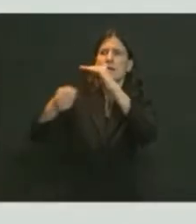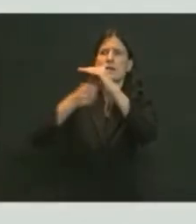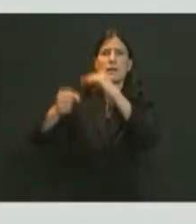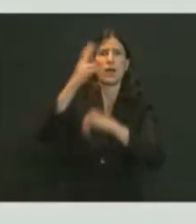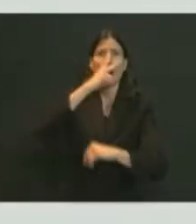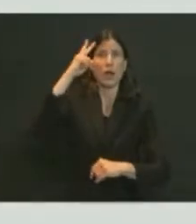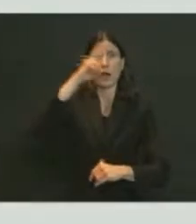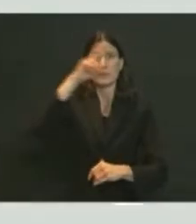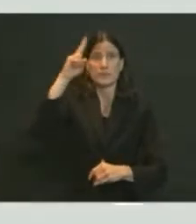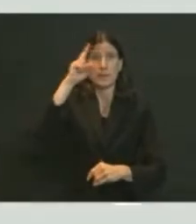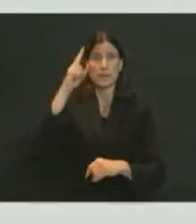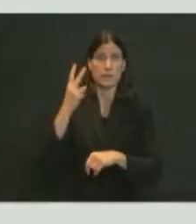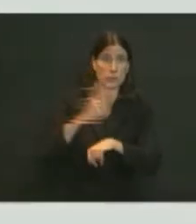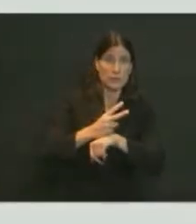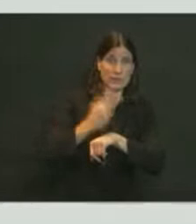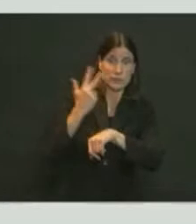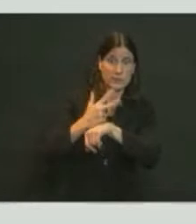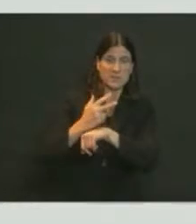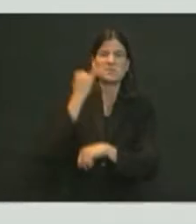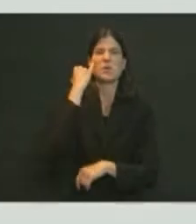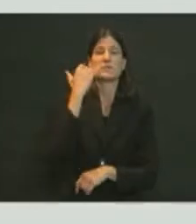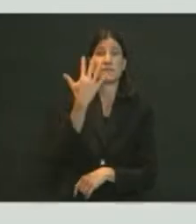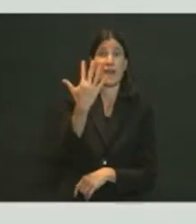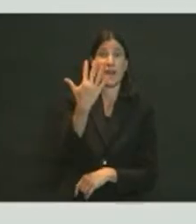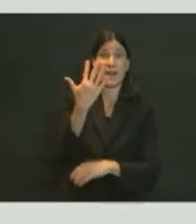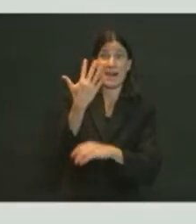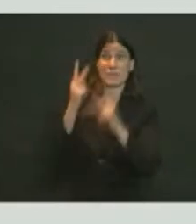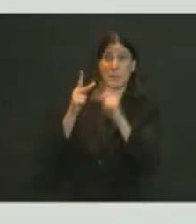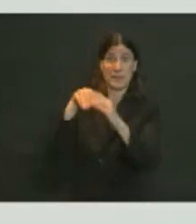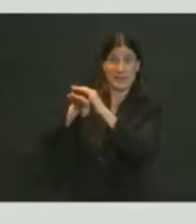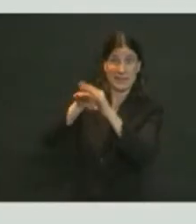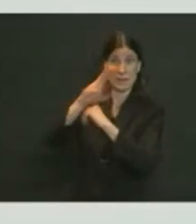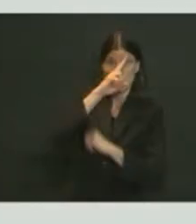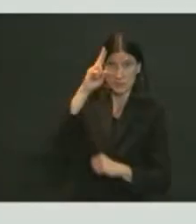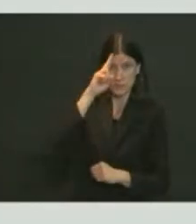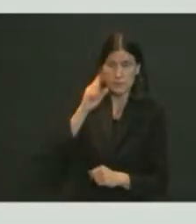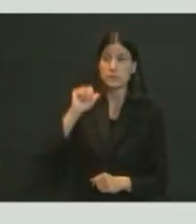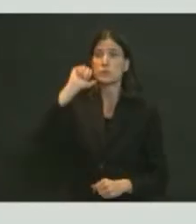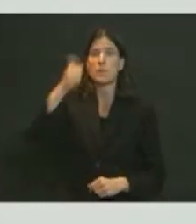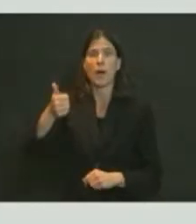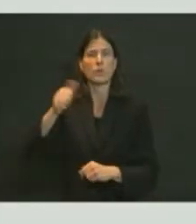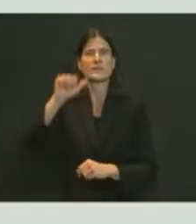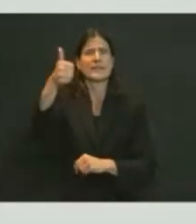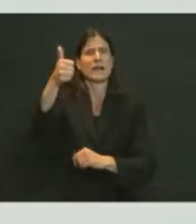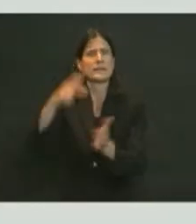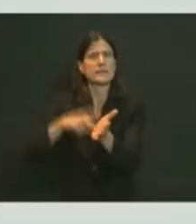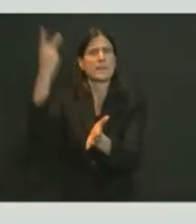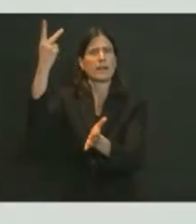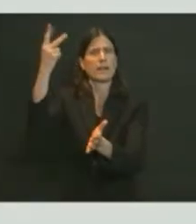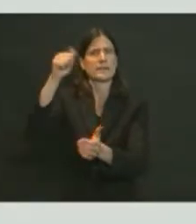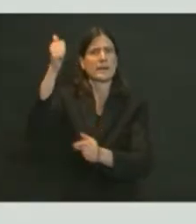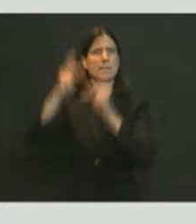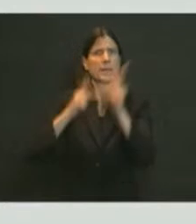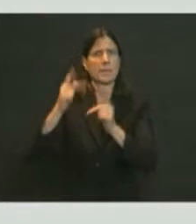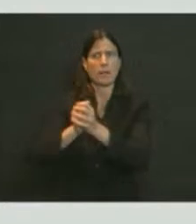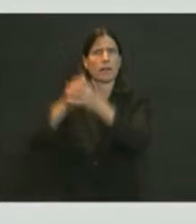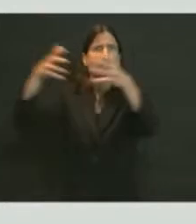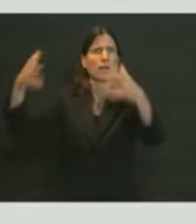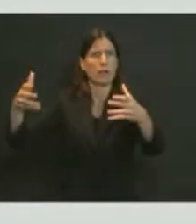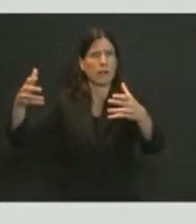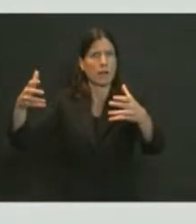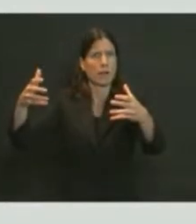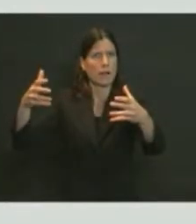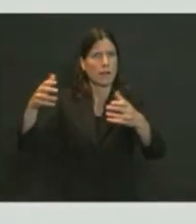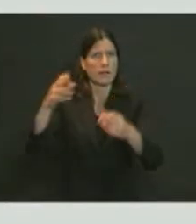about in the news. I have often talked about it. It's an important way to look at the trends of the virus. Currently,